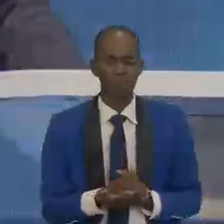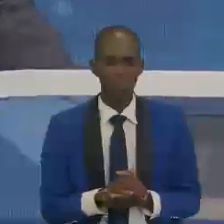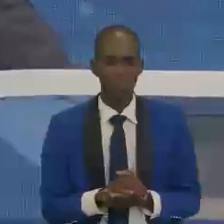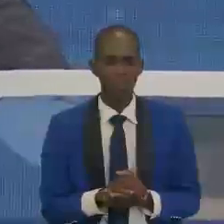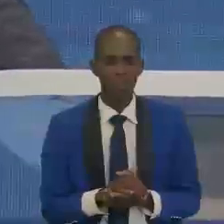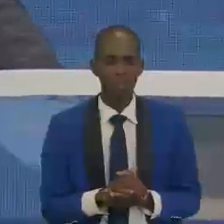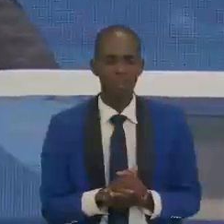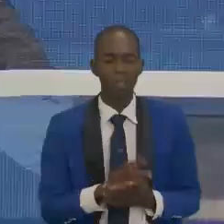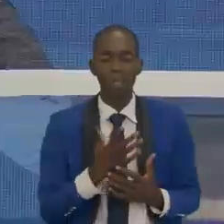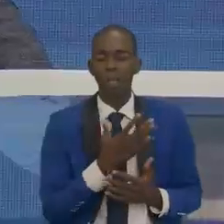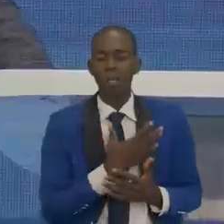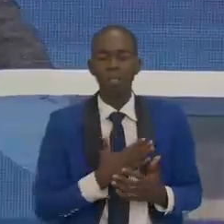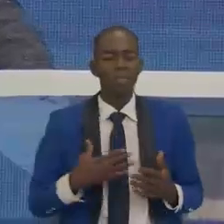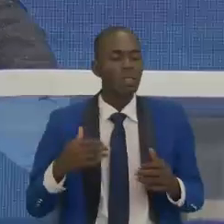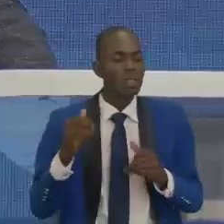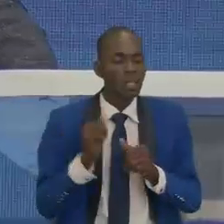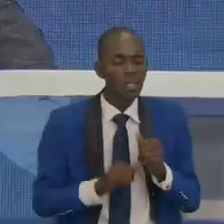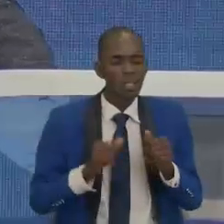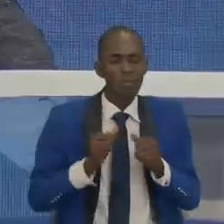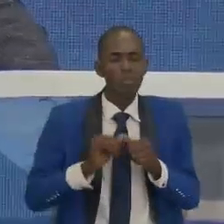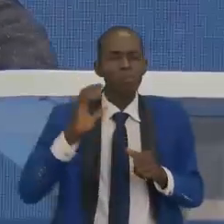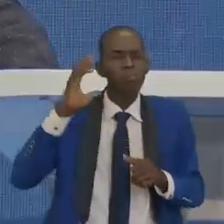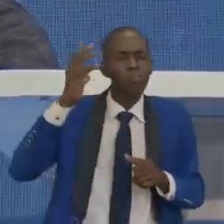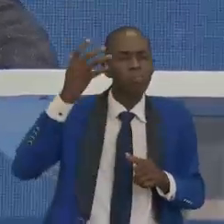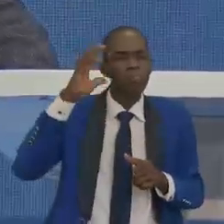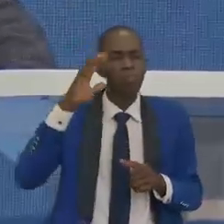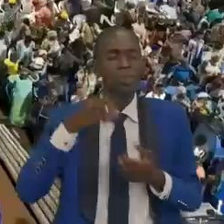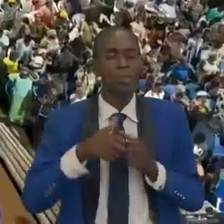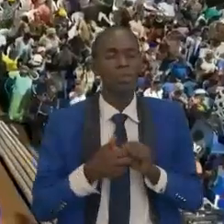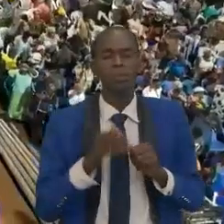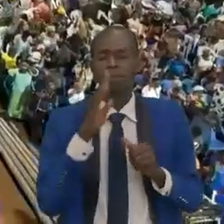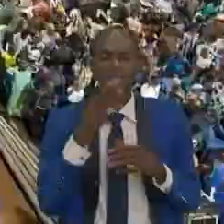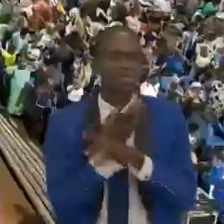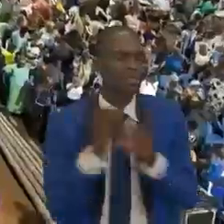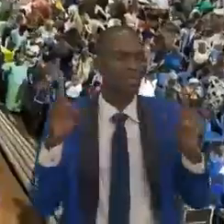And every insanity be delivered right now.